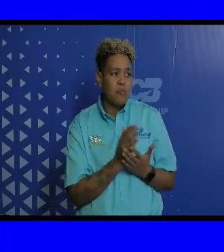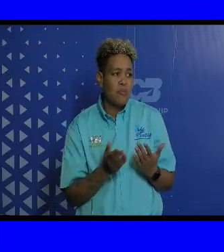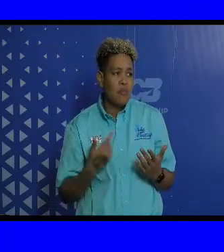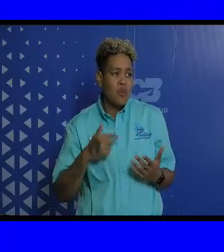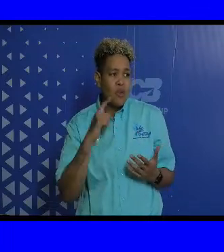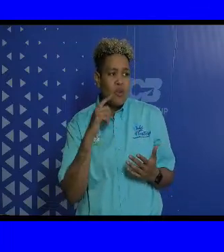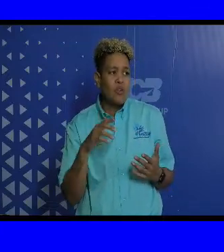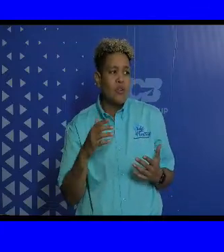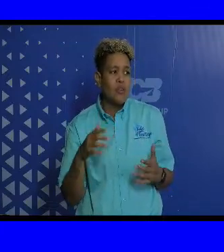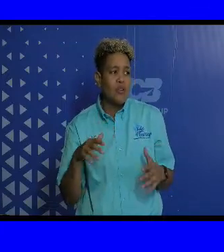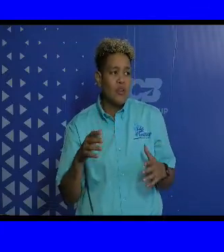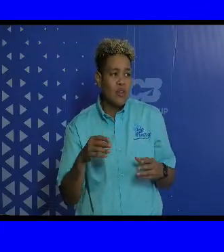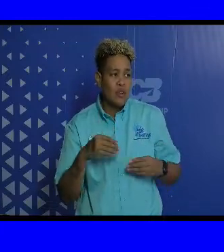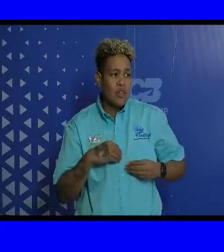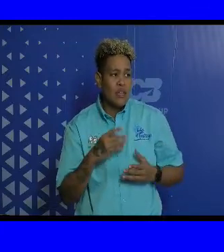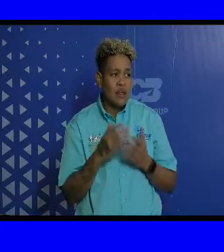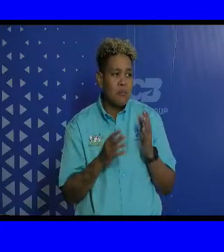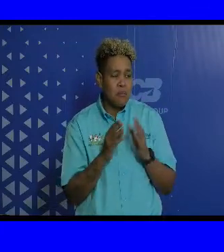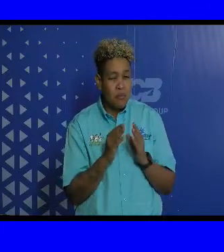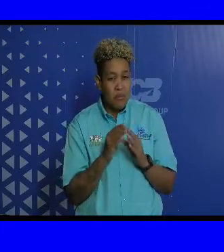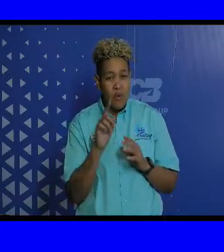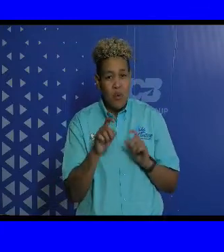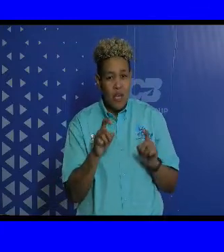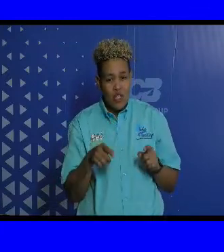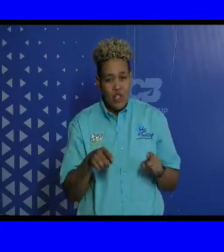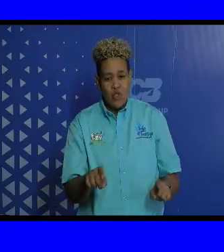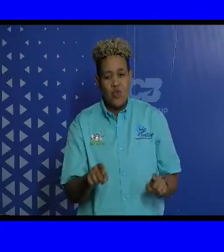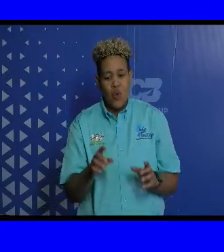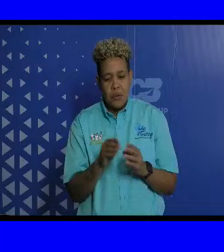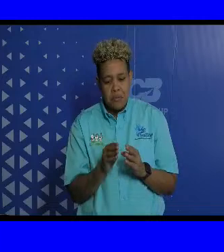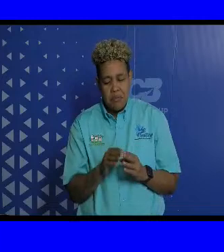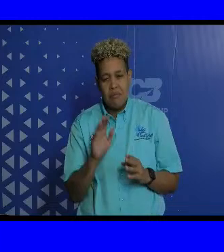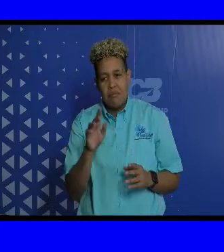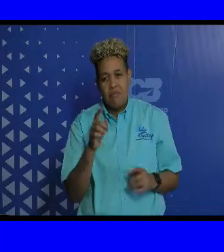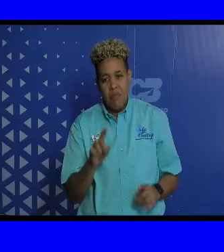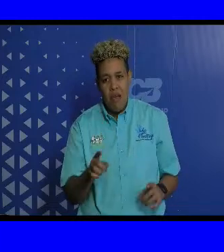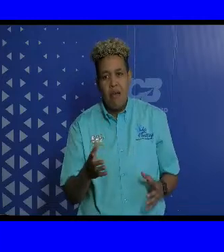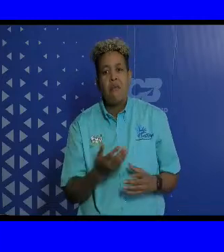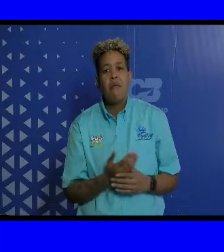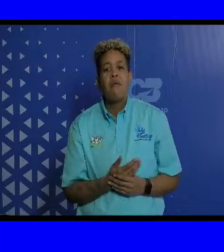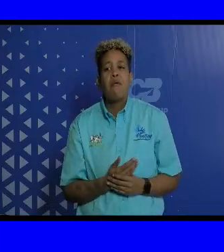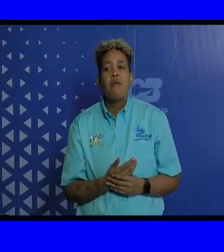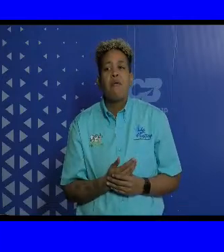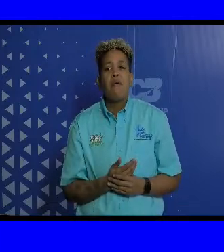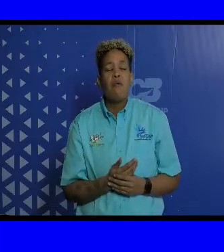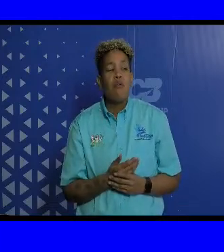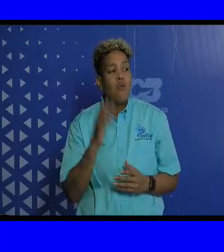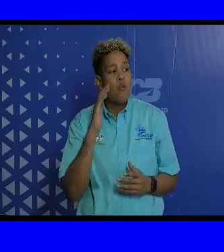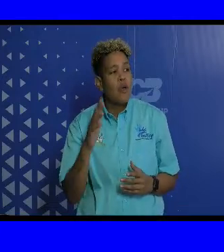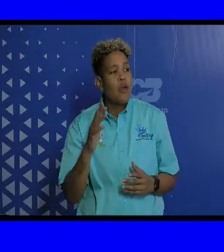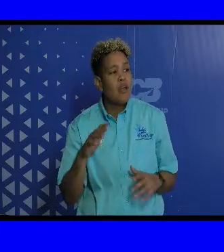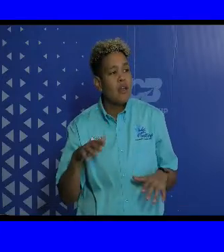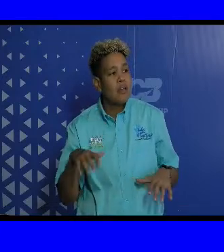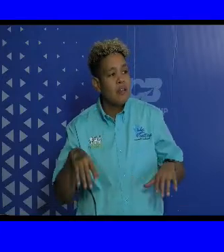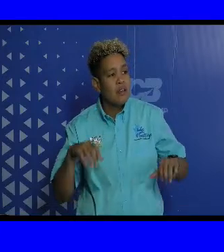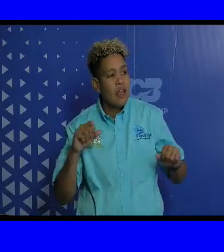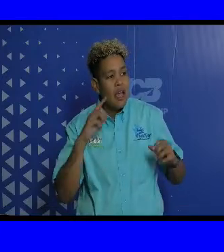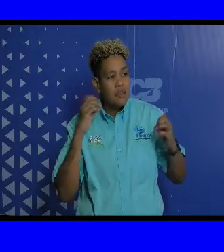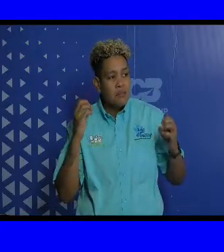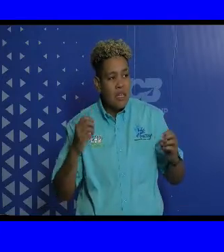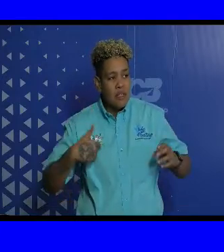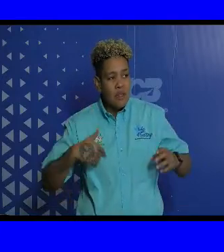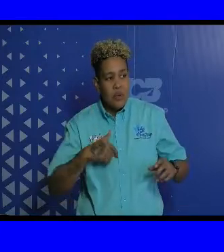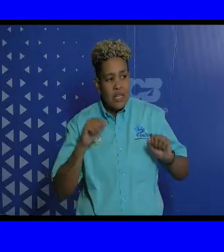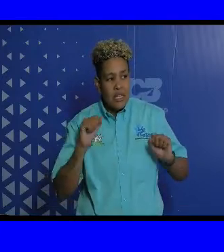then take questions that we have received during the briefing. And we will take as many